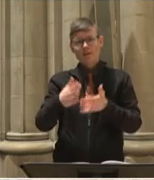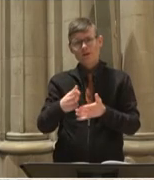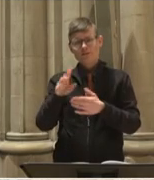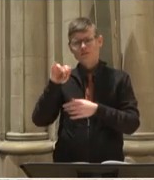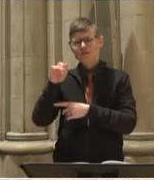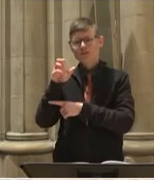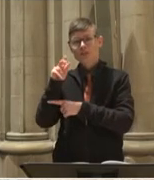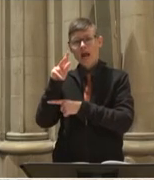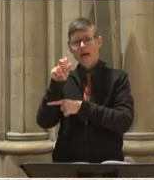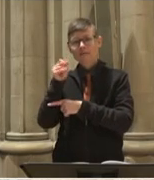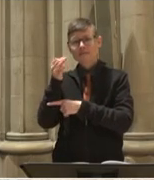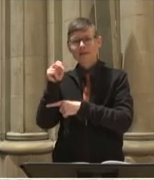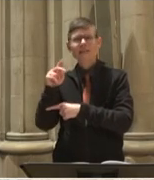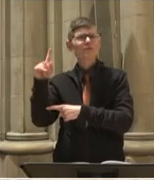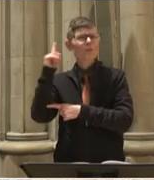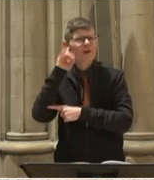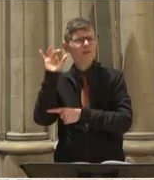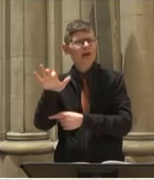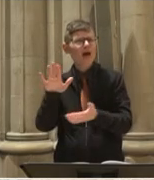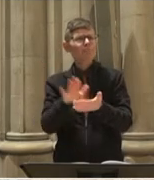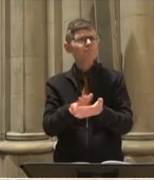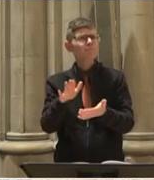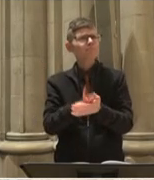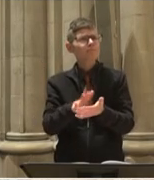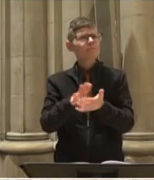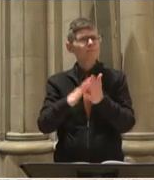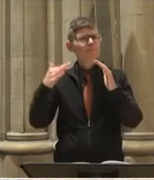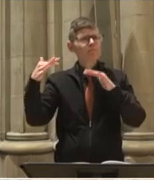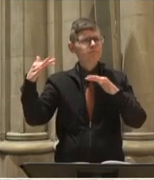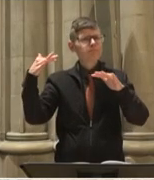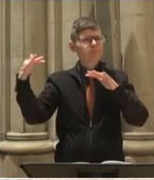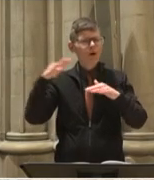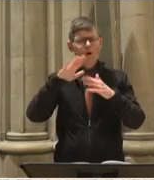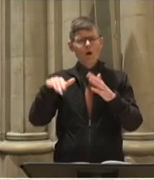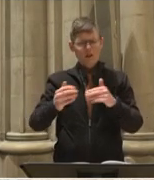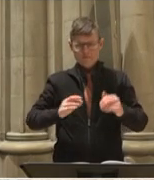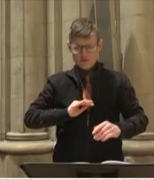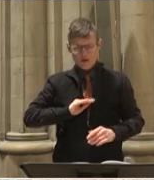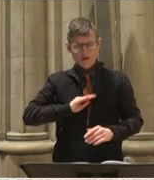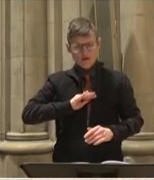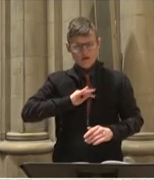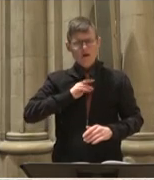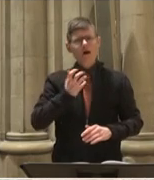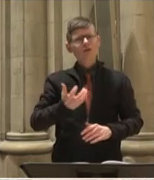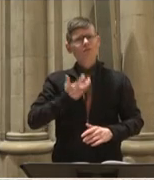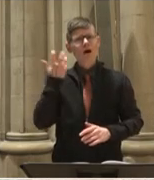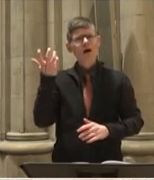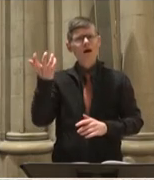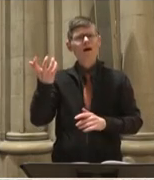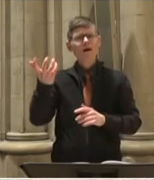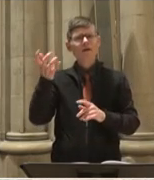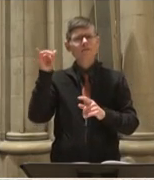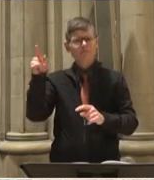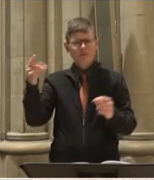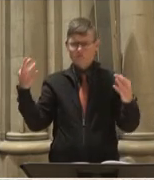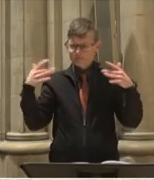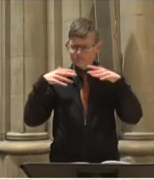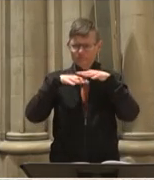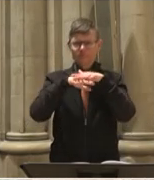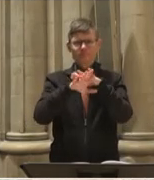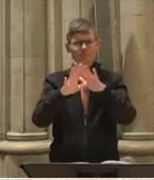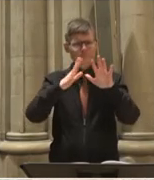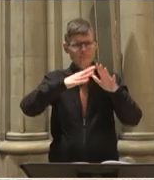hear through the pulsating rhythms, the wails and cries that punctuate the melodies, bringing to life